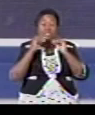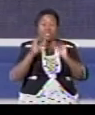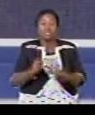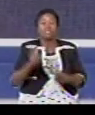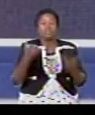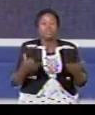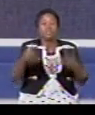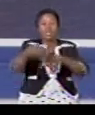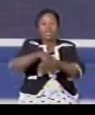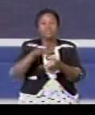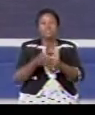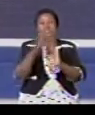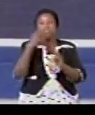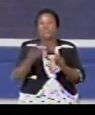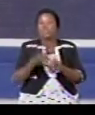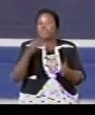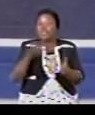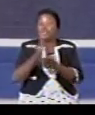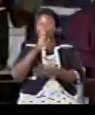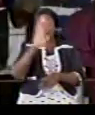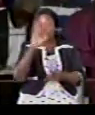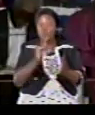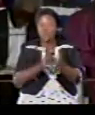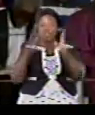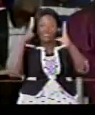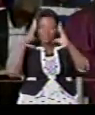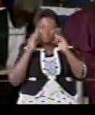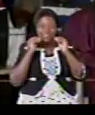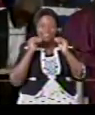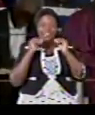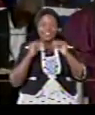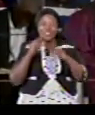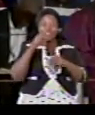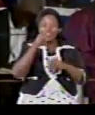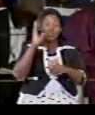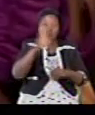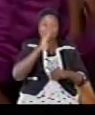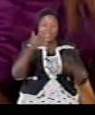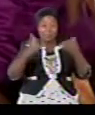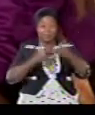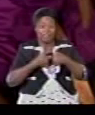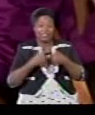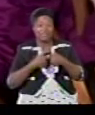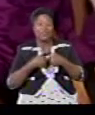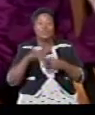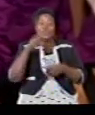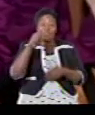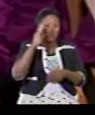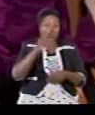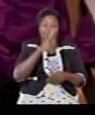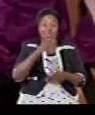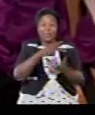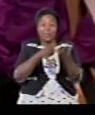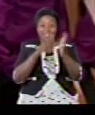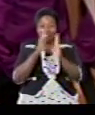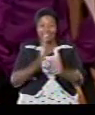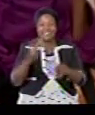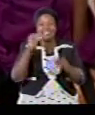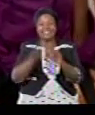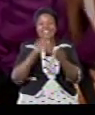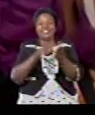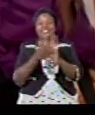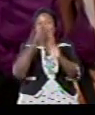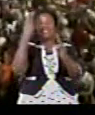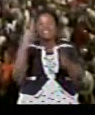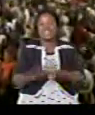tonight. It will be your experience. You'll be a possessor. You'll be a partaker in